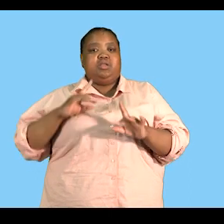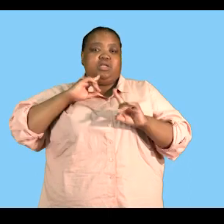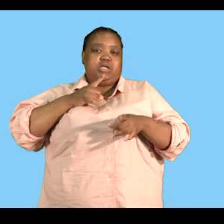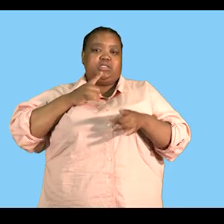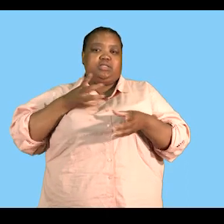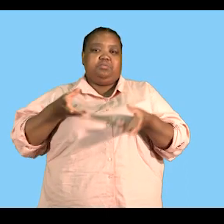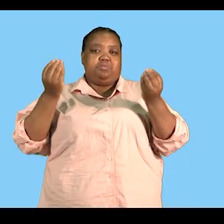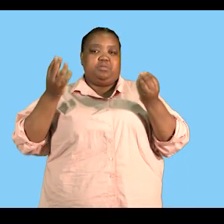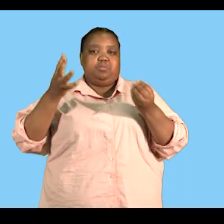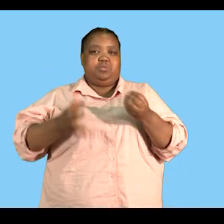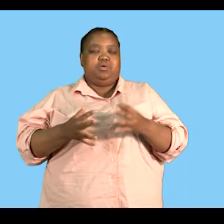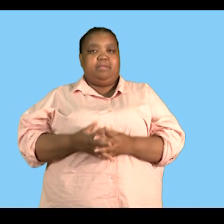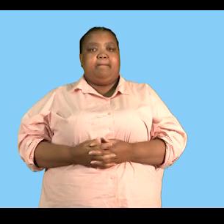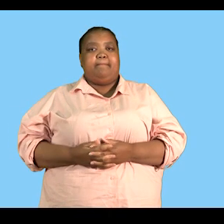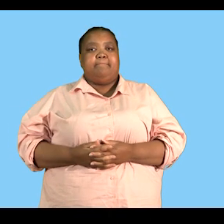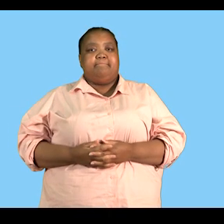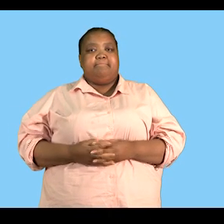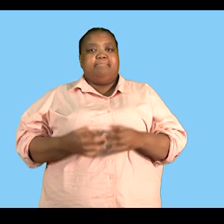that, you will have your answer.